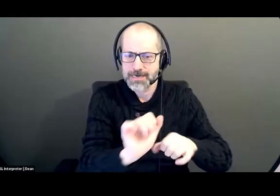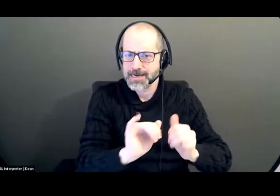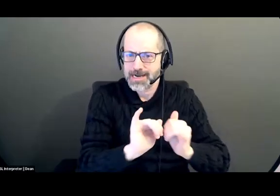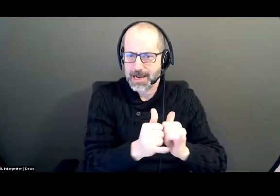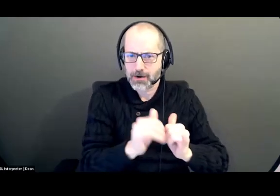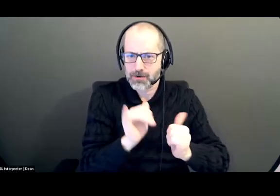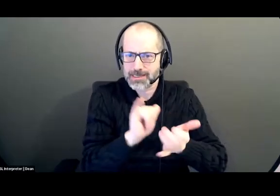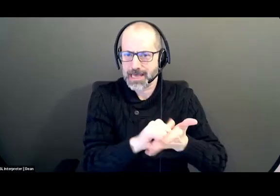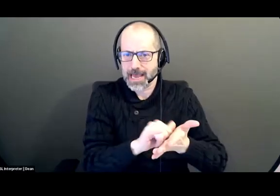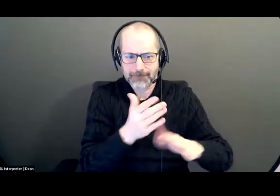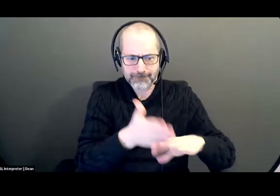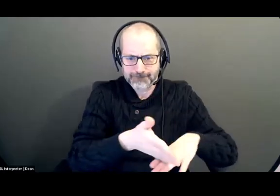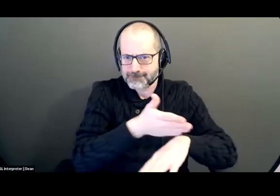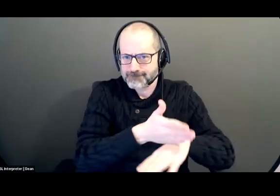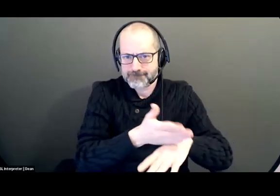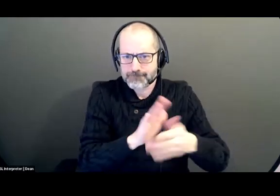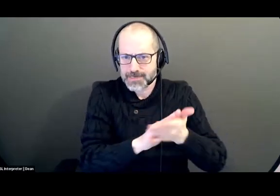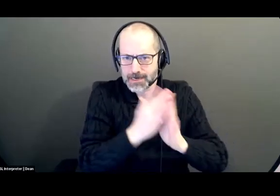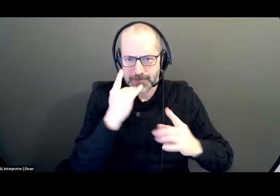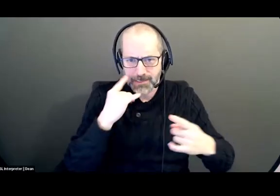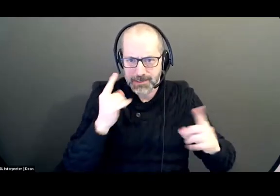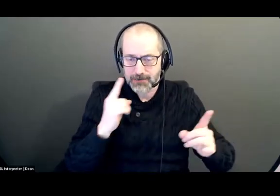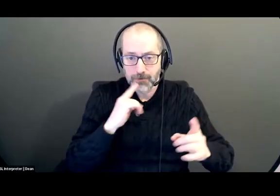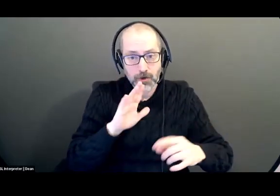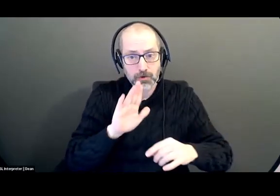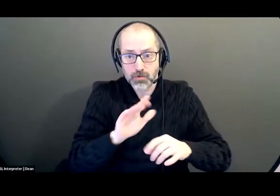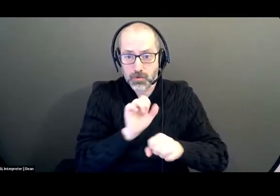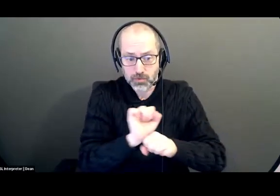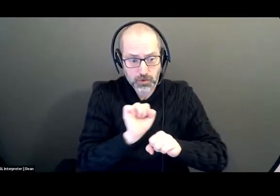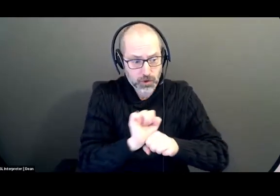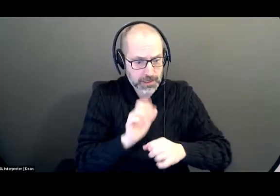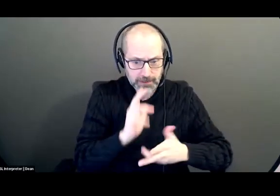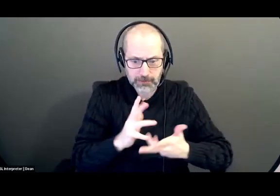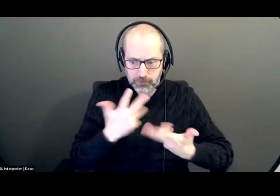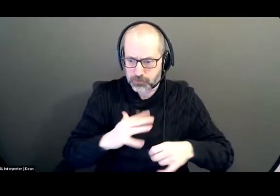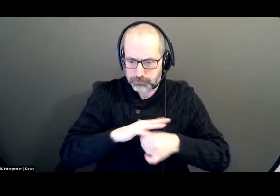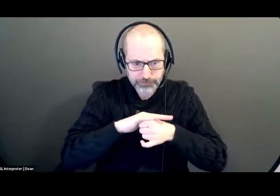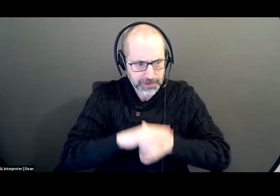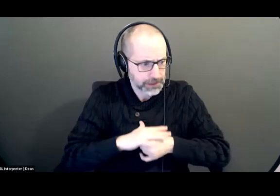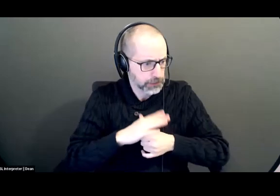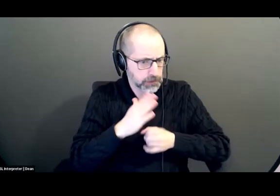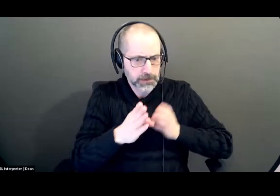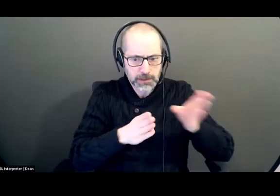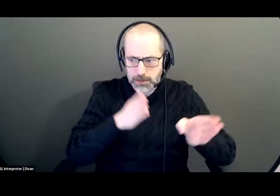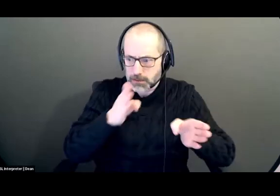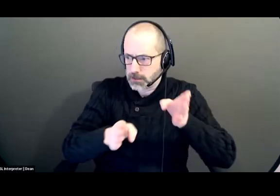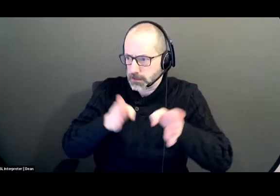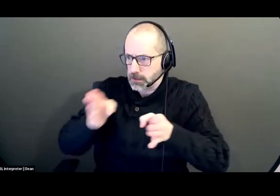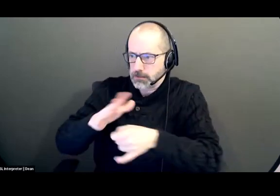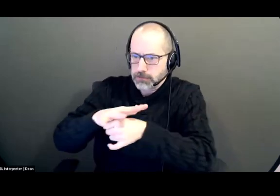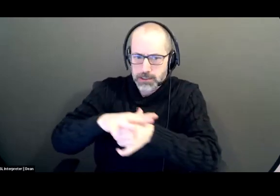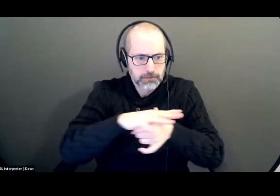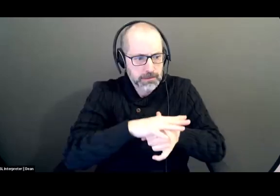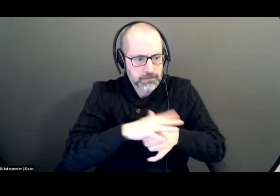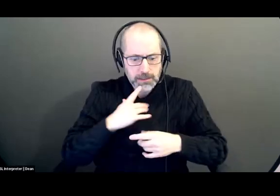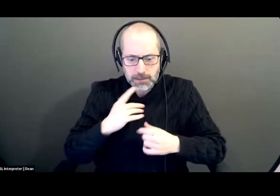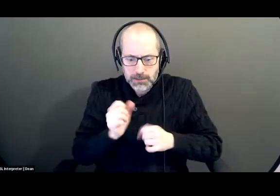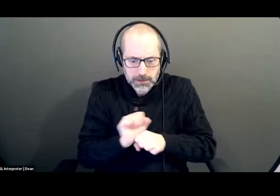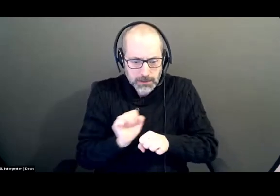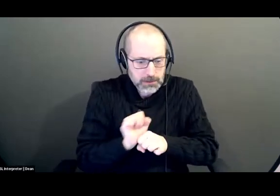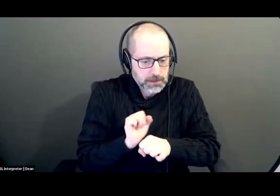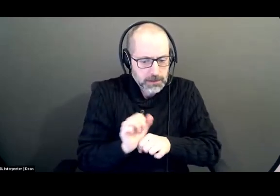this and sort of solidify how I approach equity work is this realization and acknowledgement that what